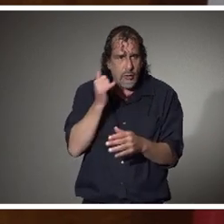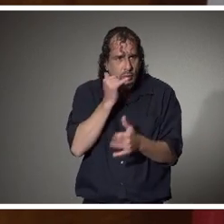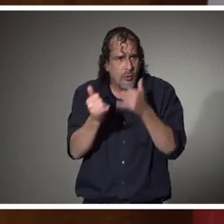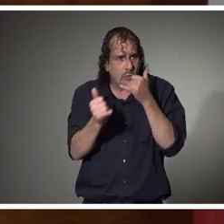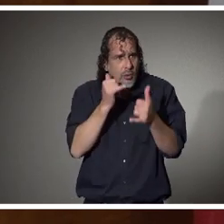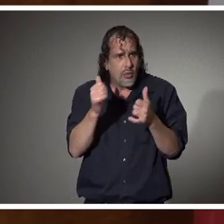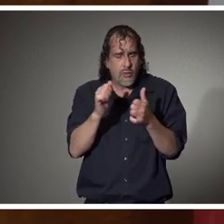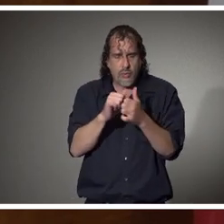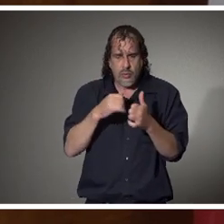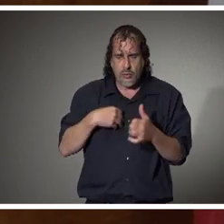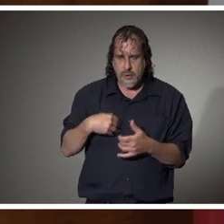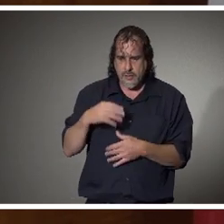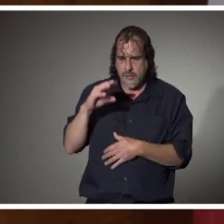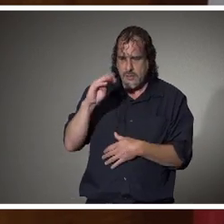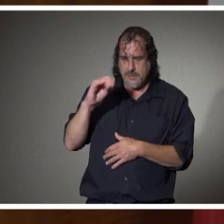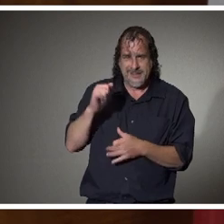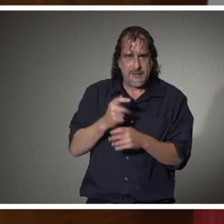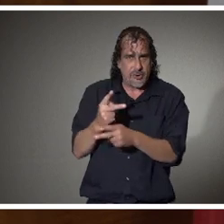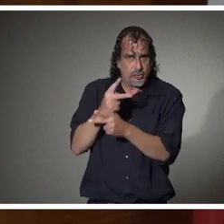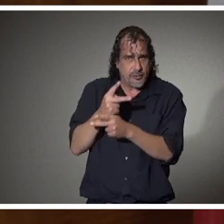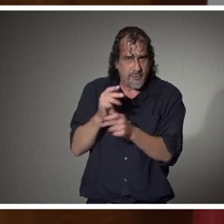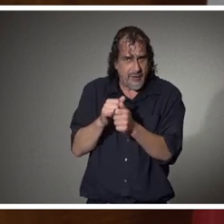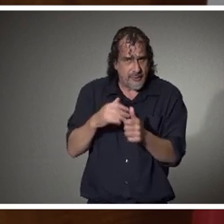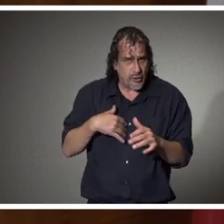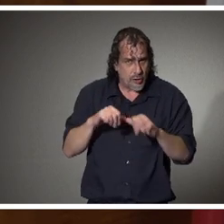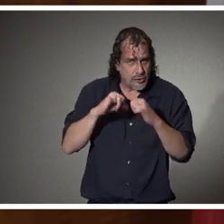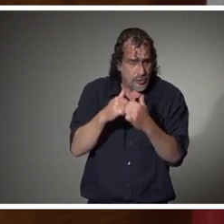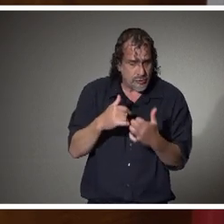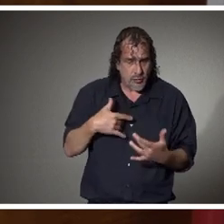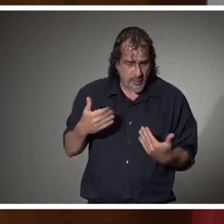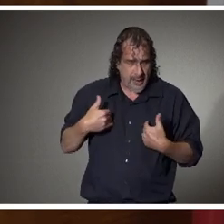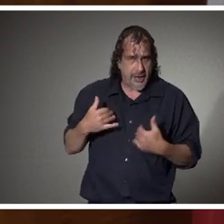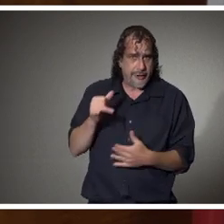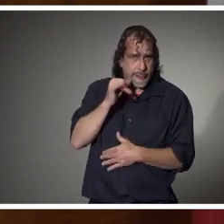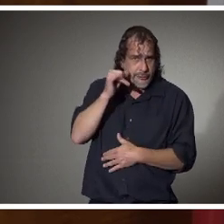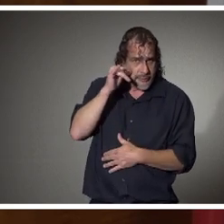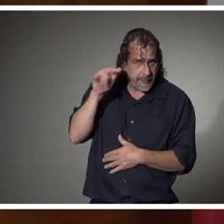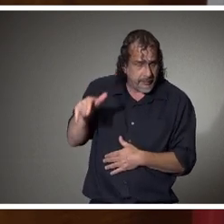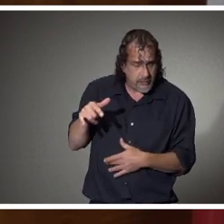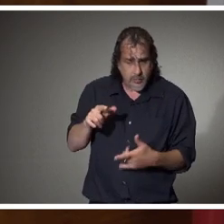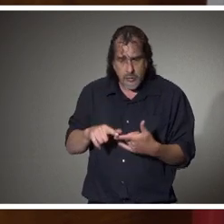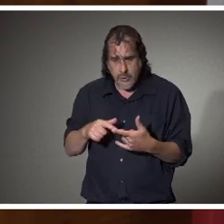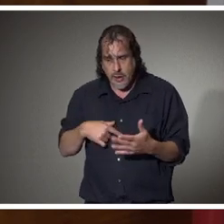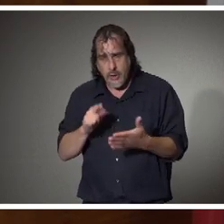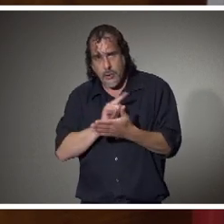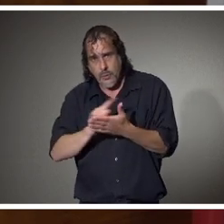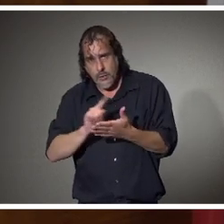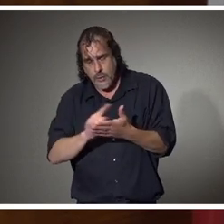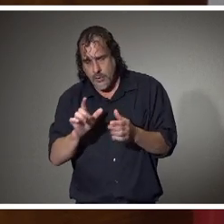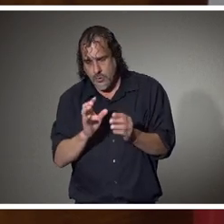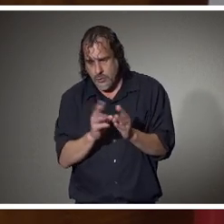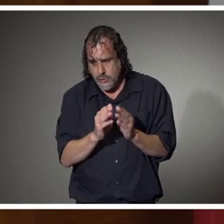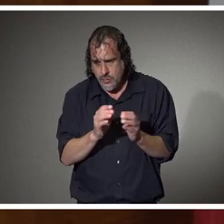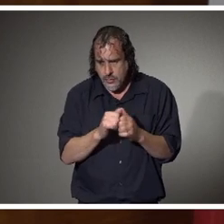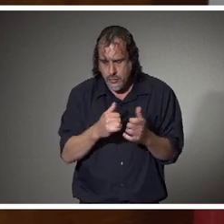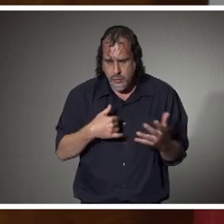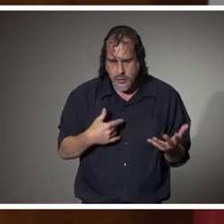the Mississippi Supervisors Association, including one yesterday. We've had weekly calls with the Mississippi Municipal League